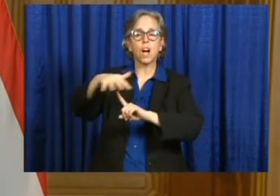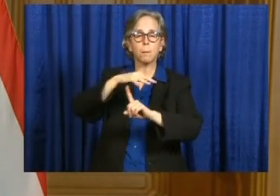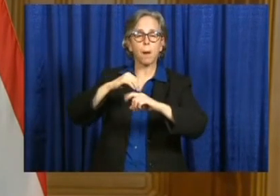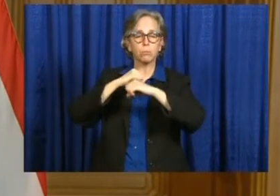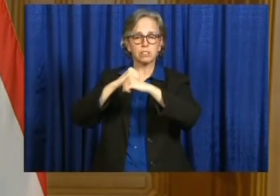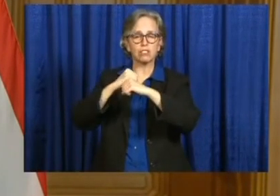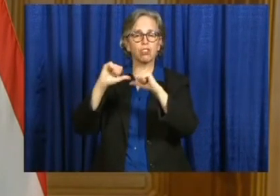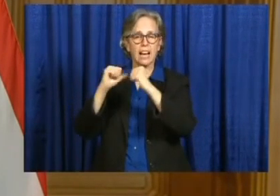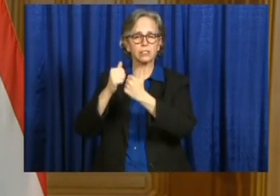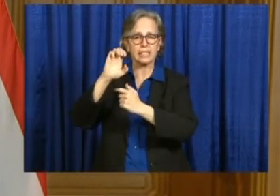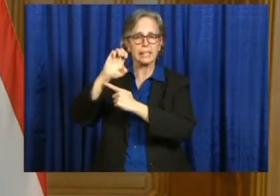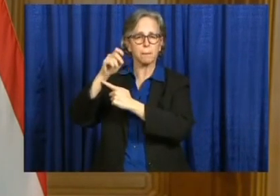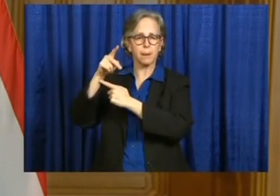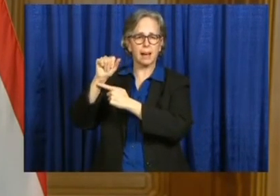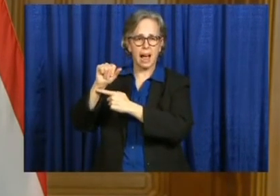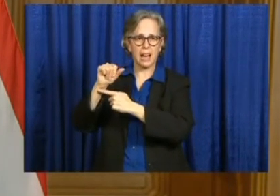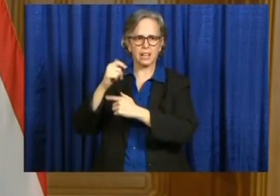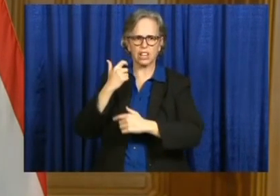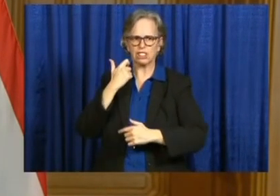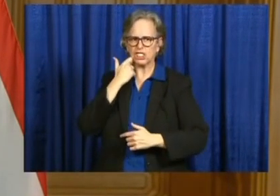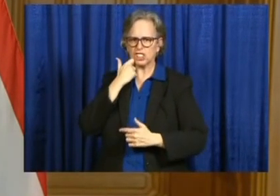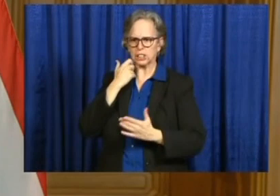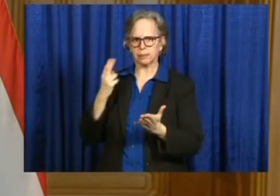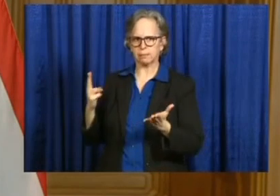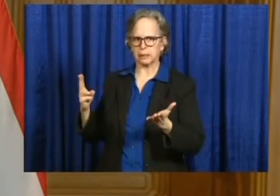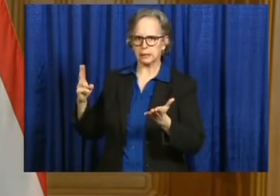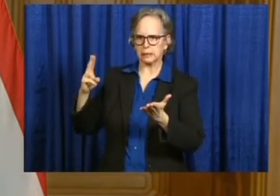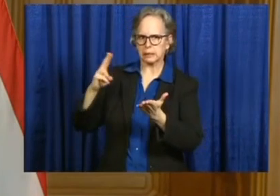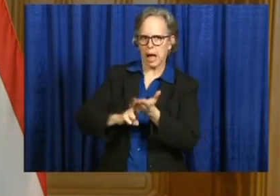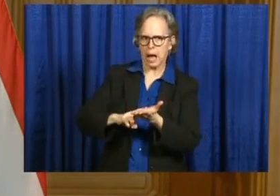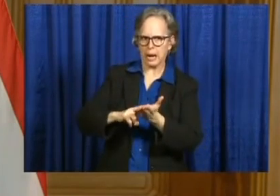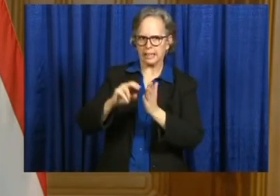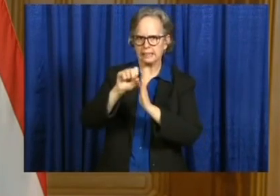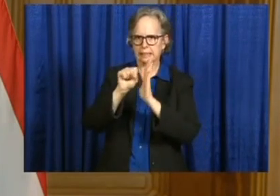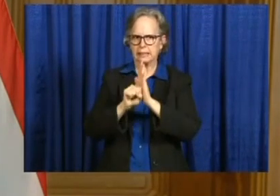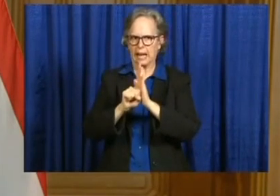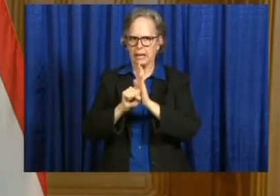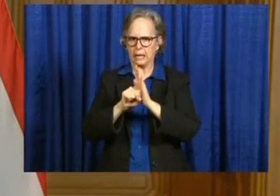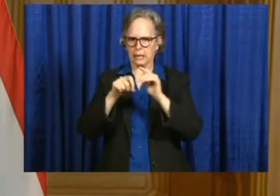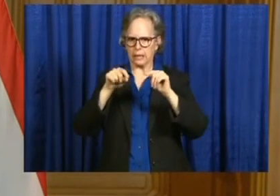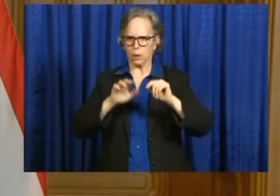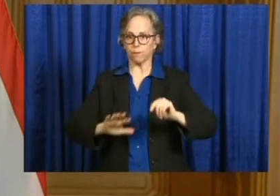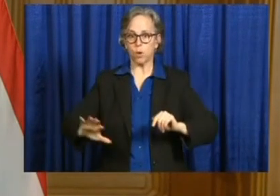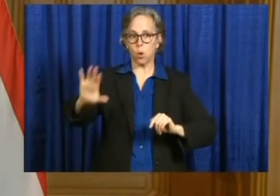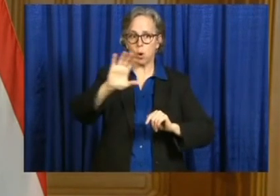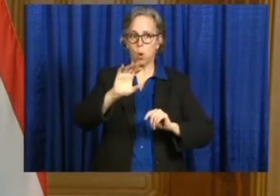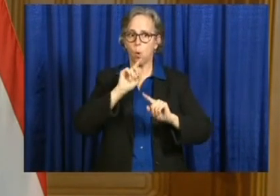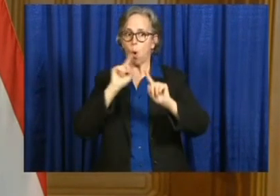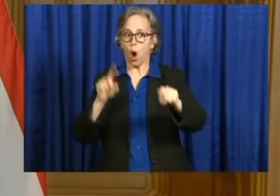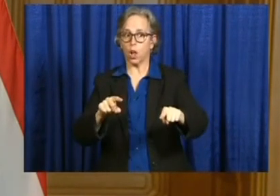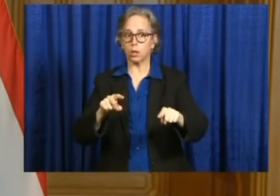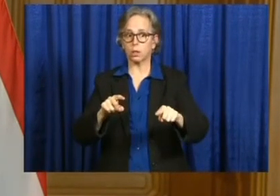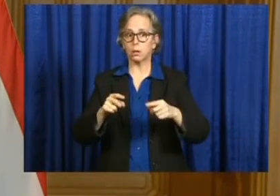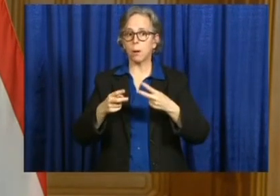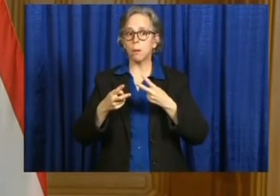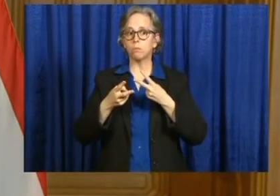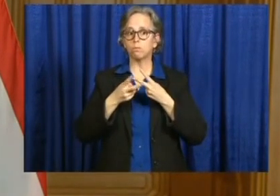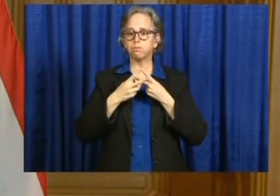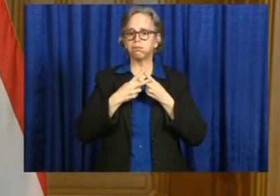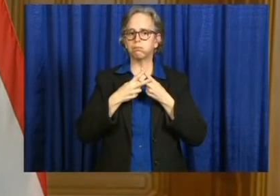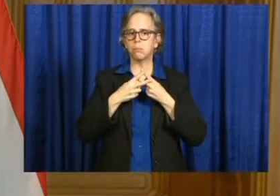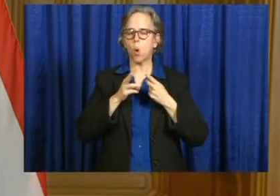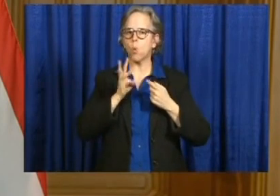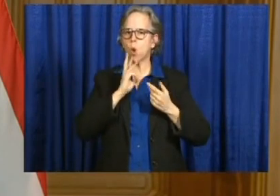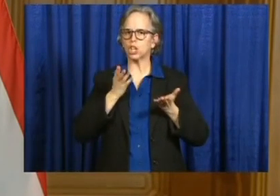a statewide order to maintain public water service versus the COVID-19 crisis.